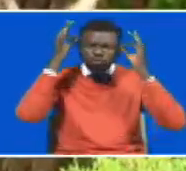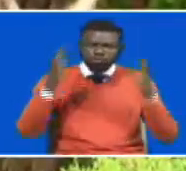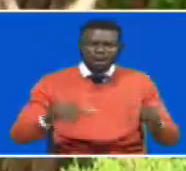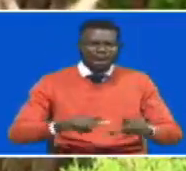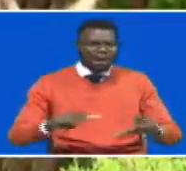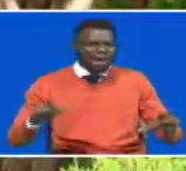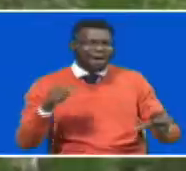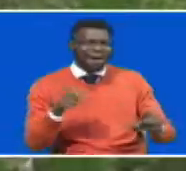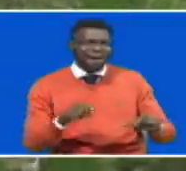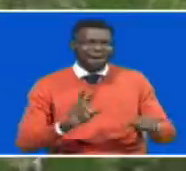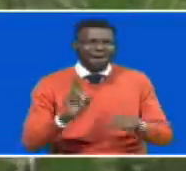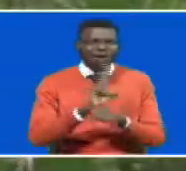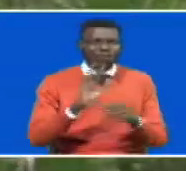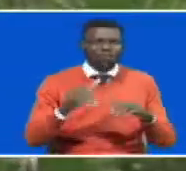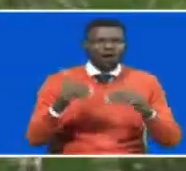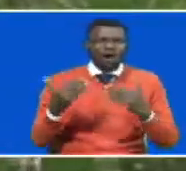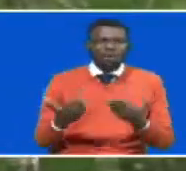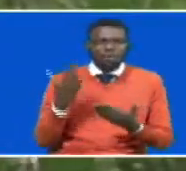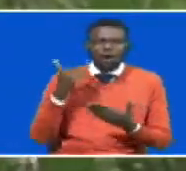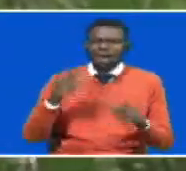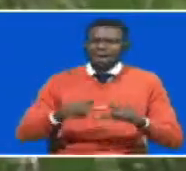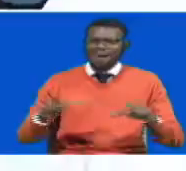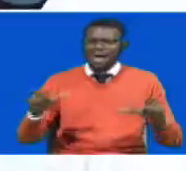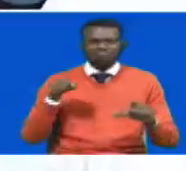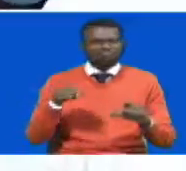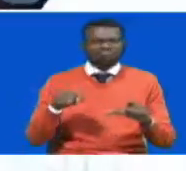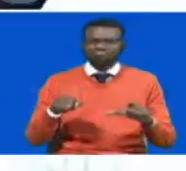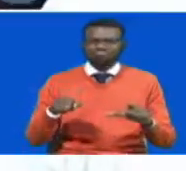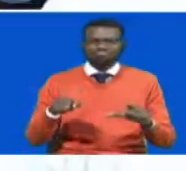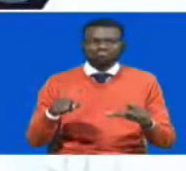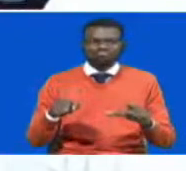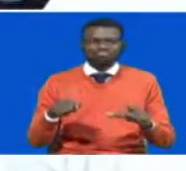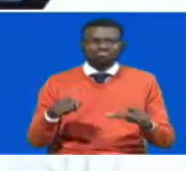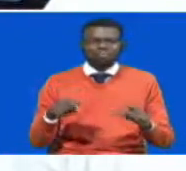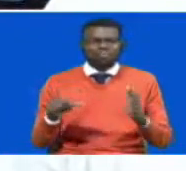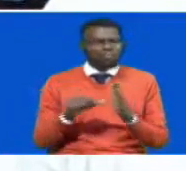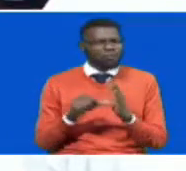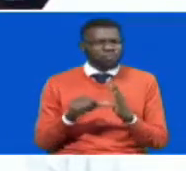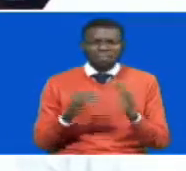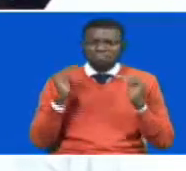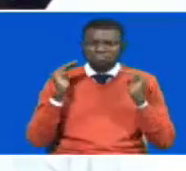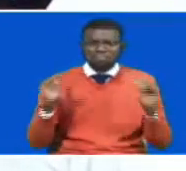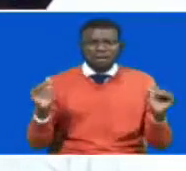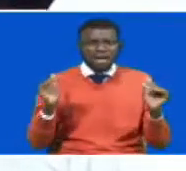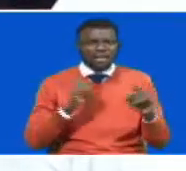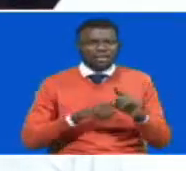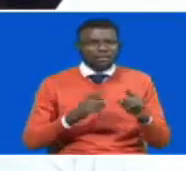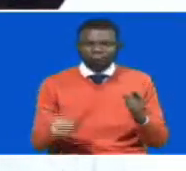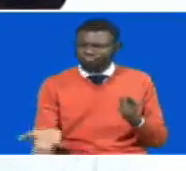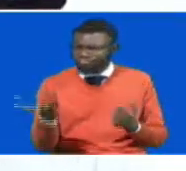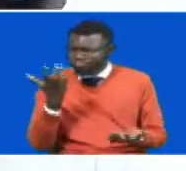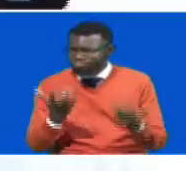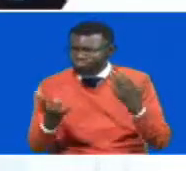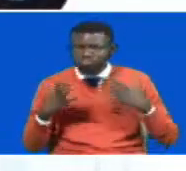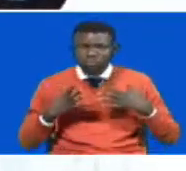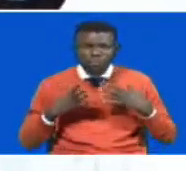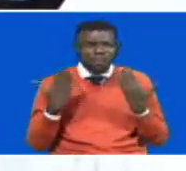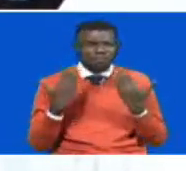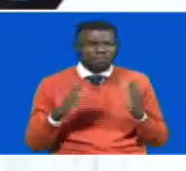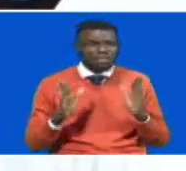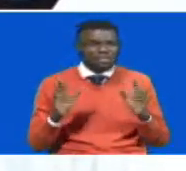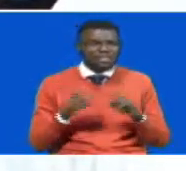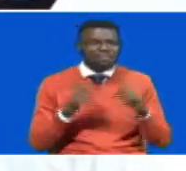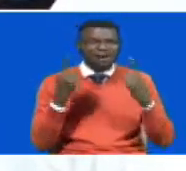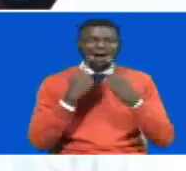hilo litatumika baada ya kutajwa kuwa eneo la uhalifu. Once the process of exhumation, search and rescue is complete, we'll